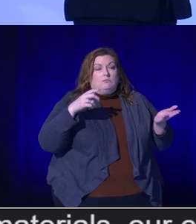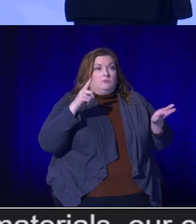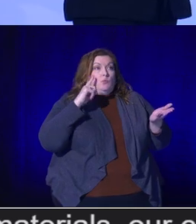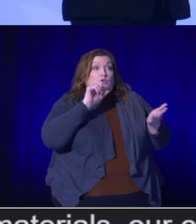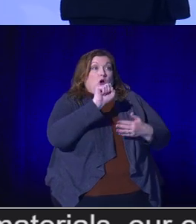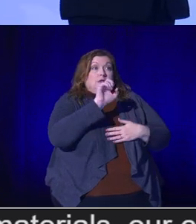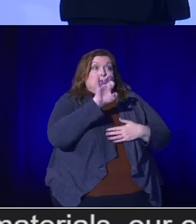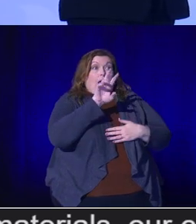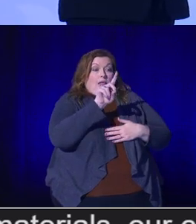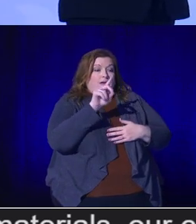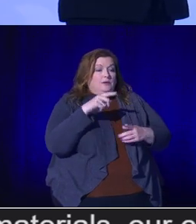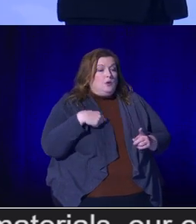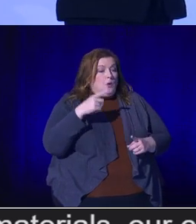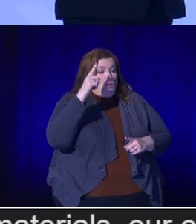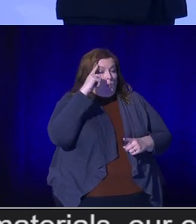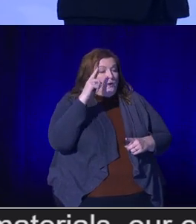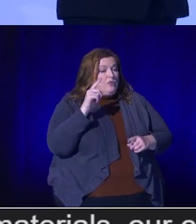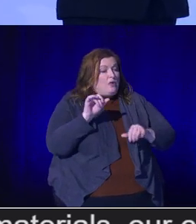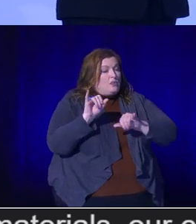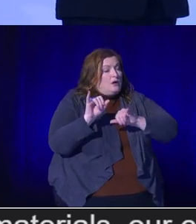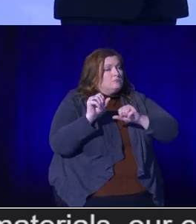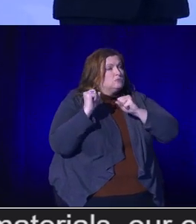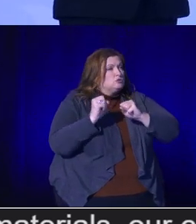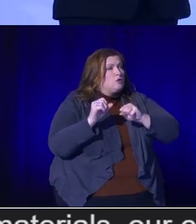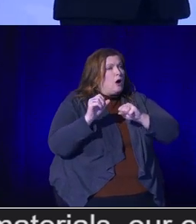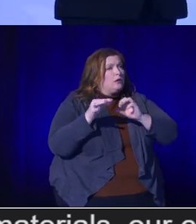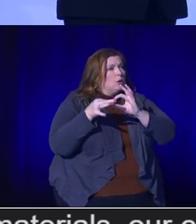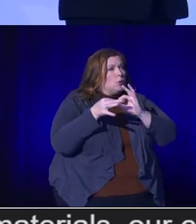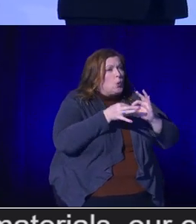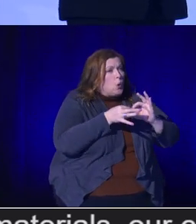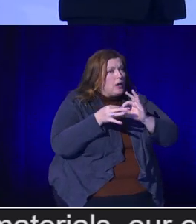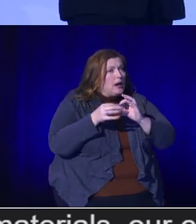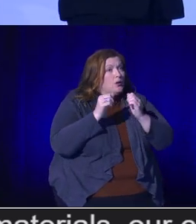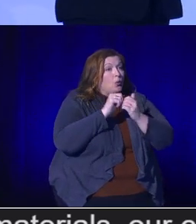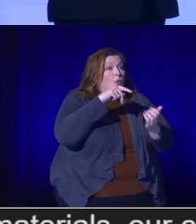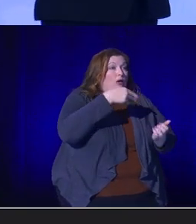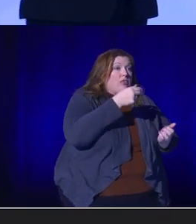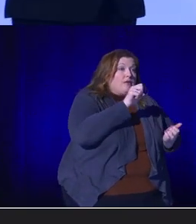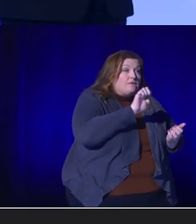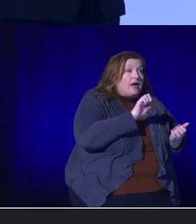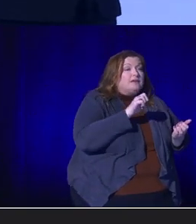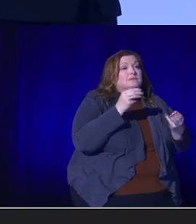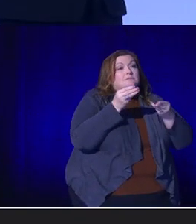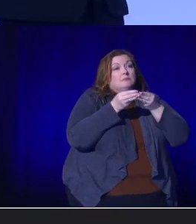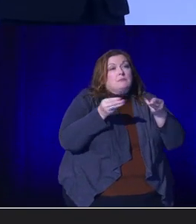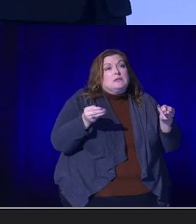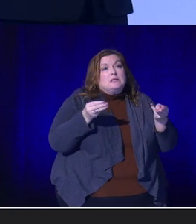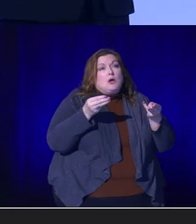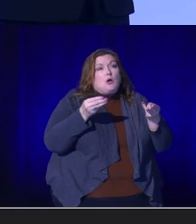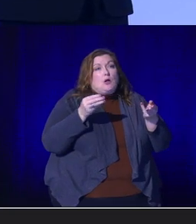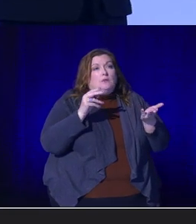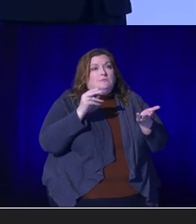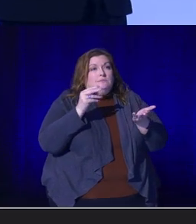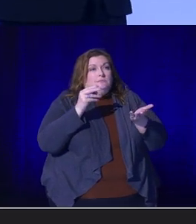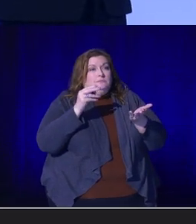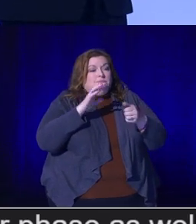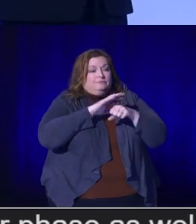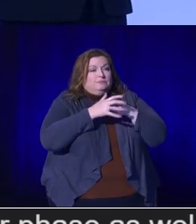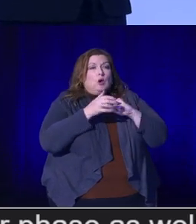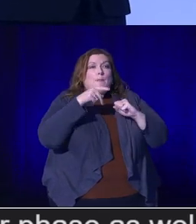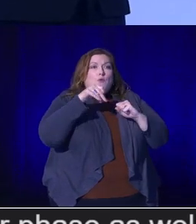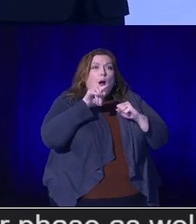are strongly correlated with their phase as well as their material properties. And again,